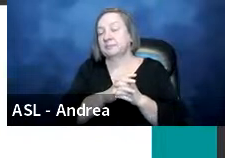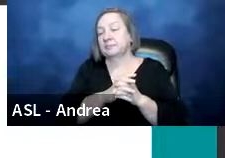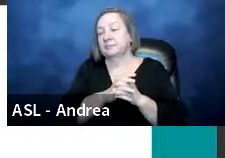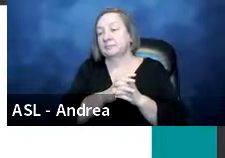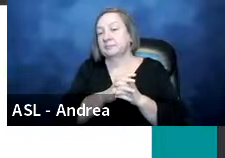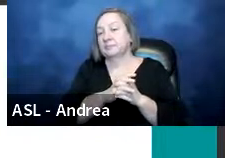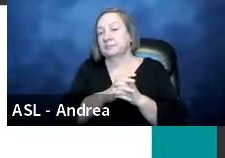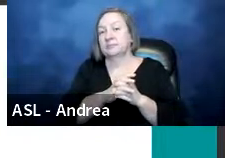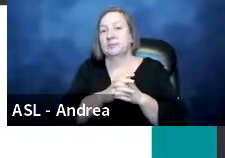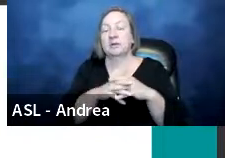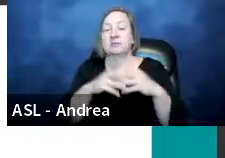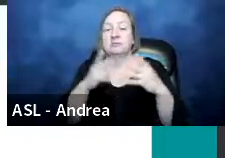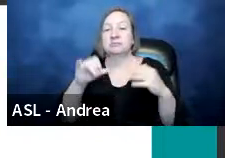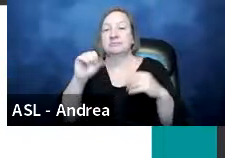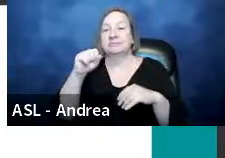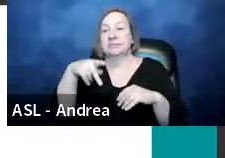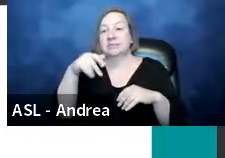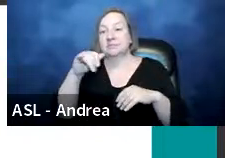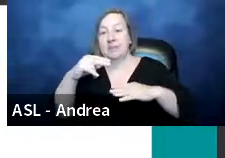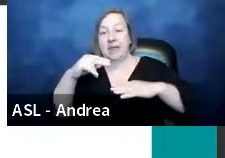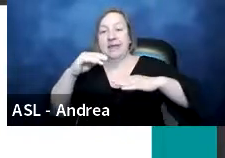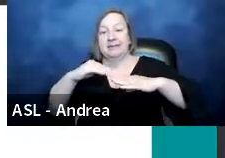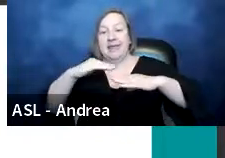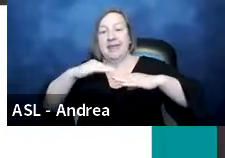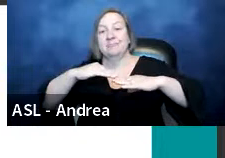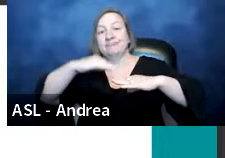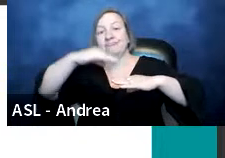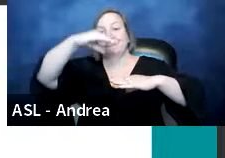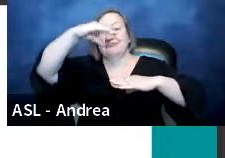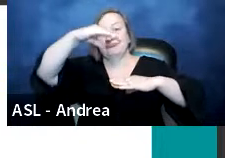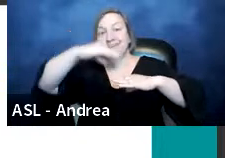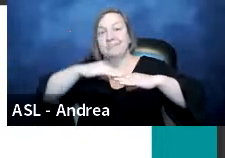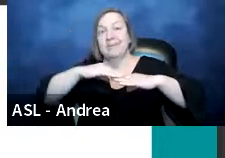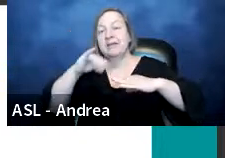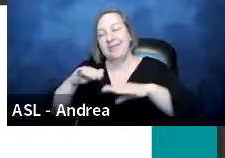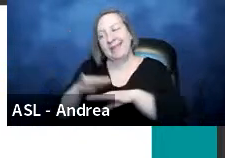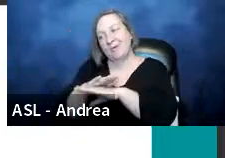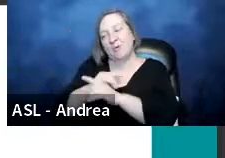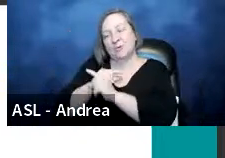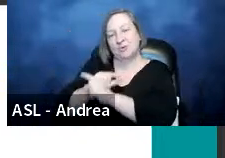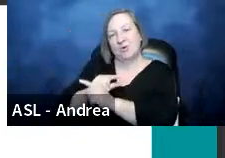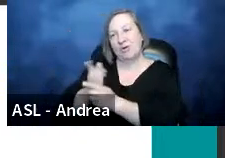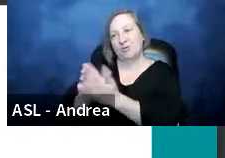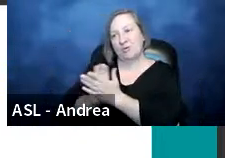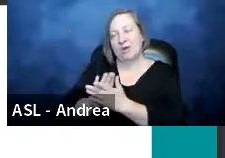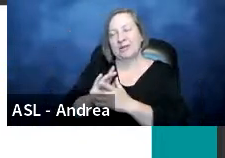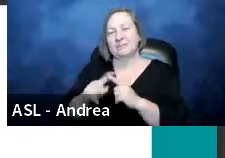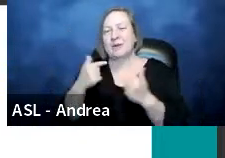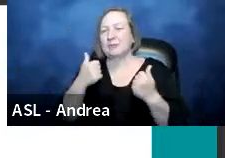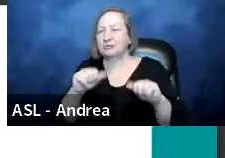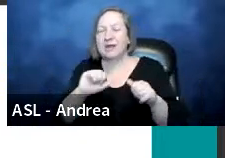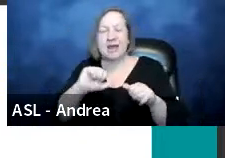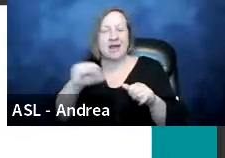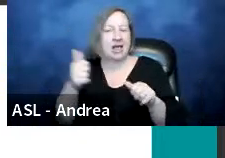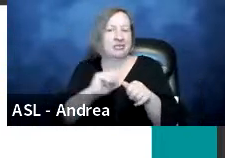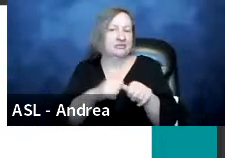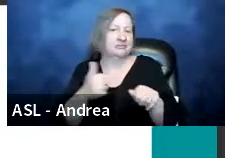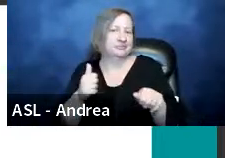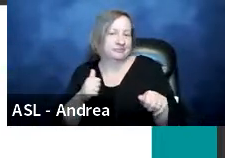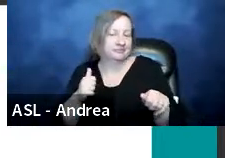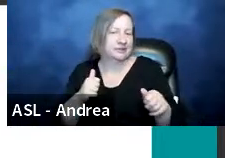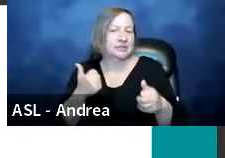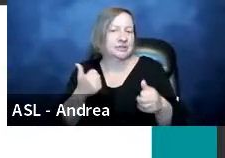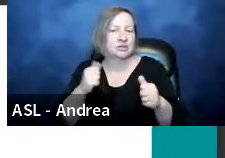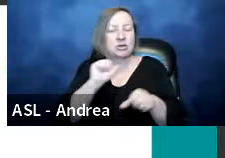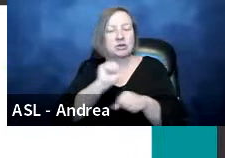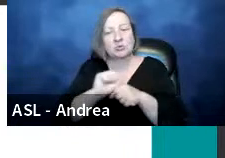stand at the request of the Coast Guard. But we are also working on a second path to where we are trying to work